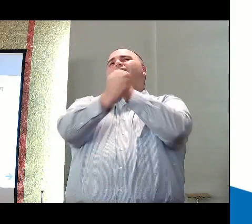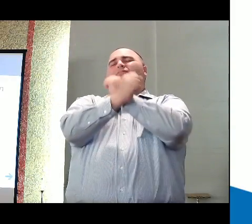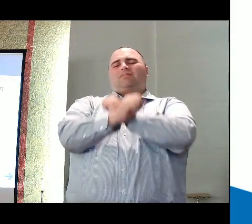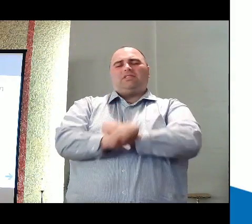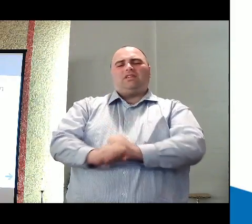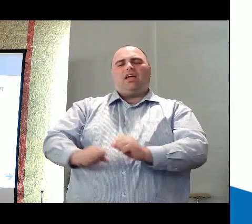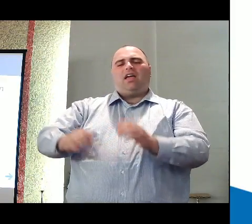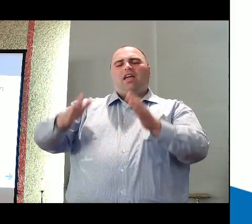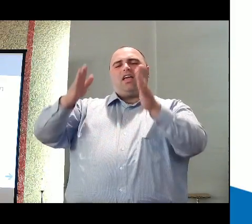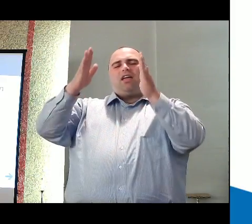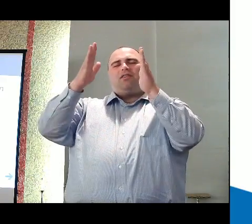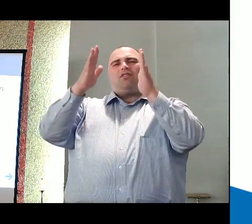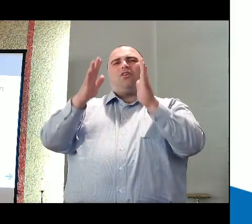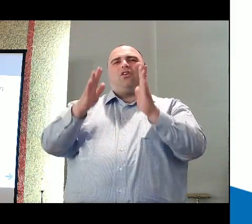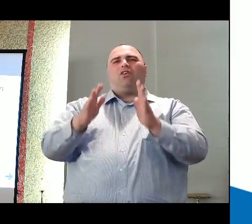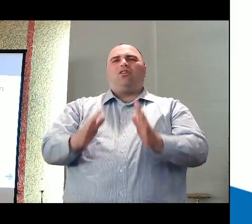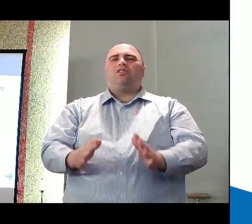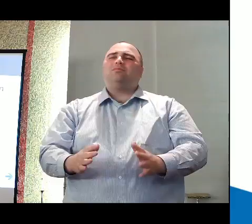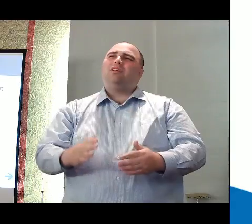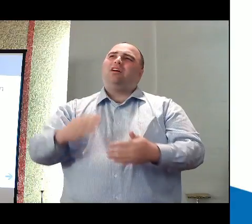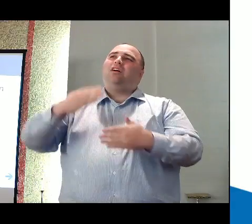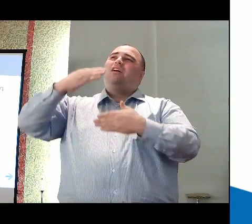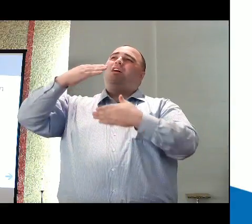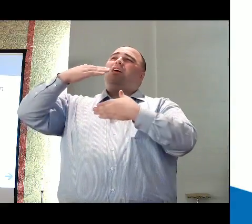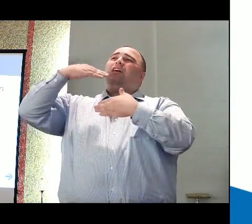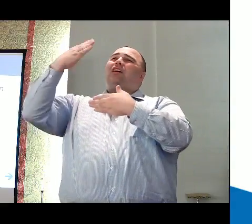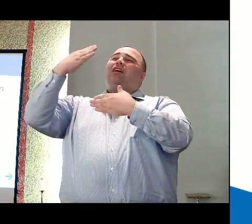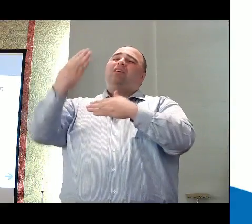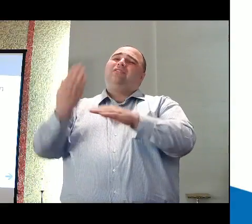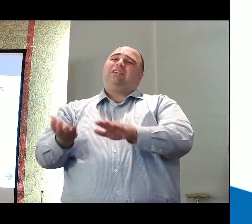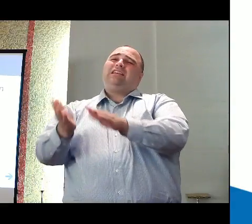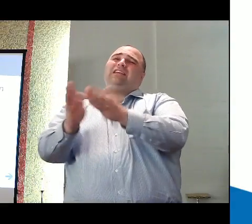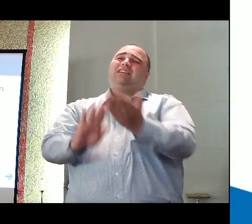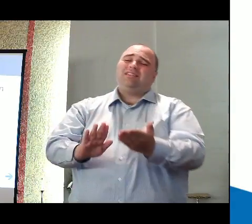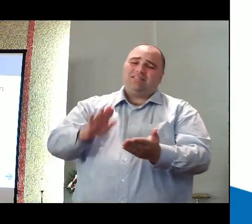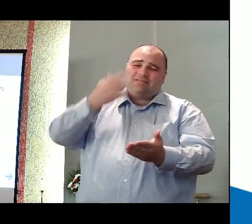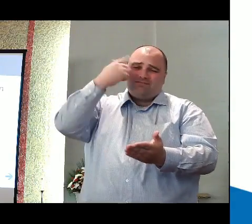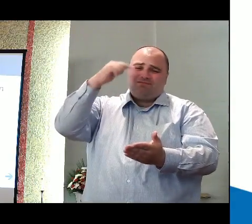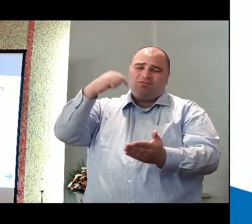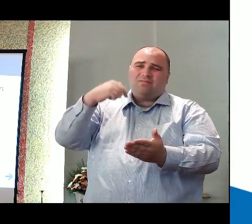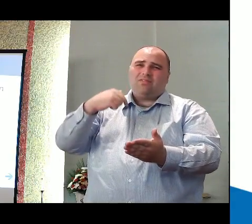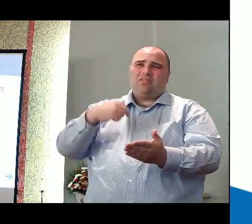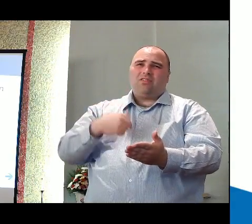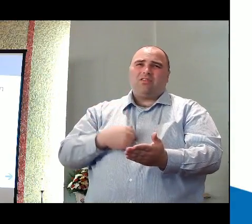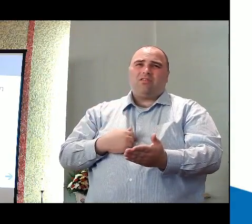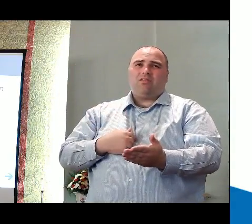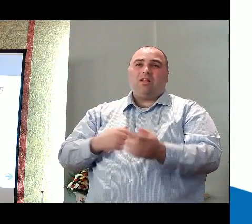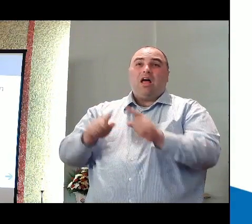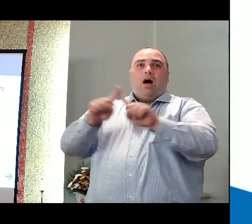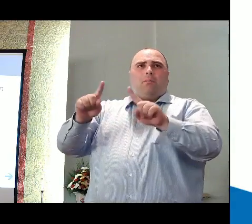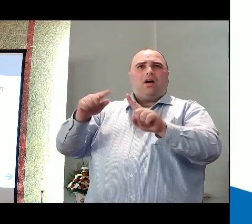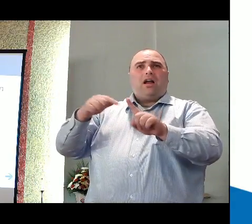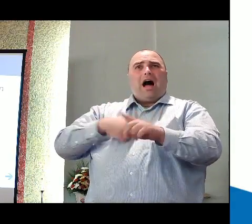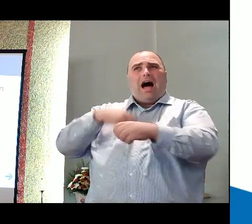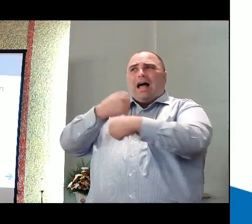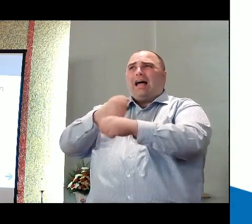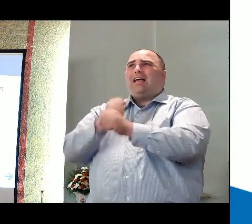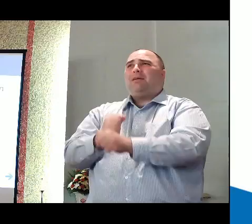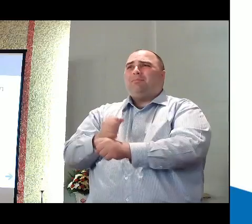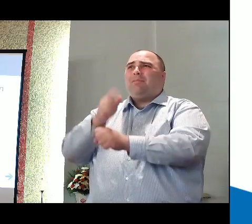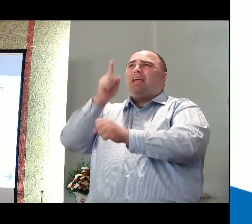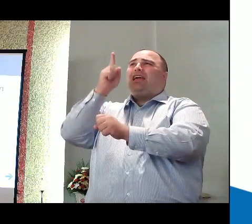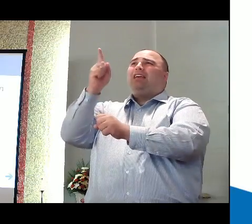in my Savior's love? died he for me,